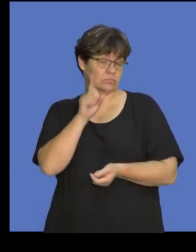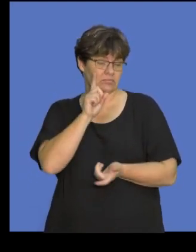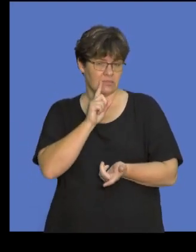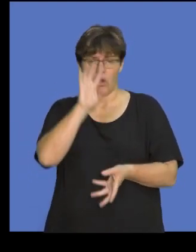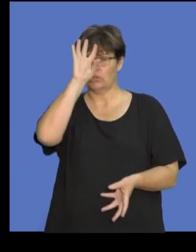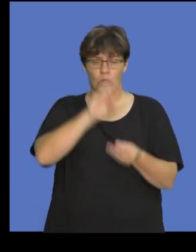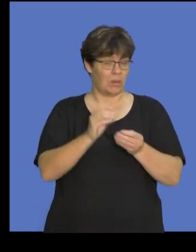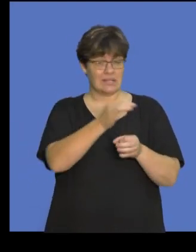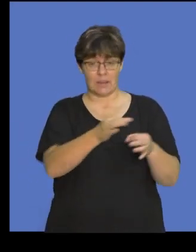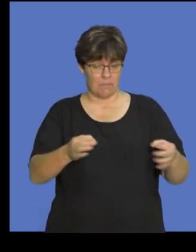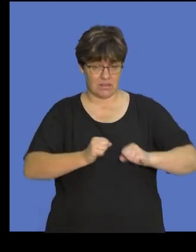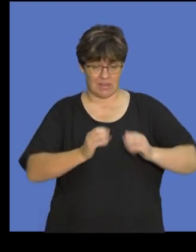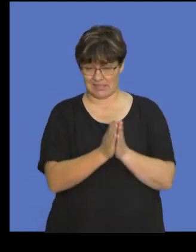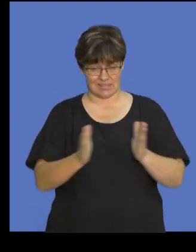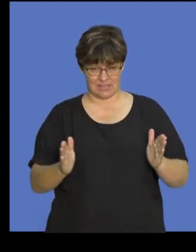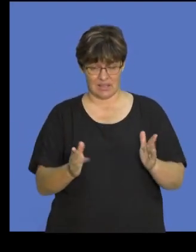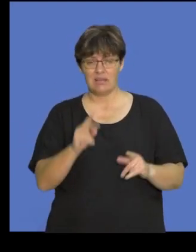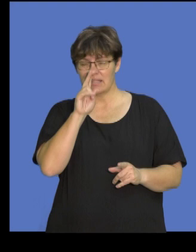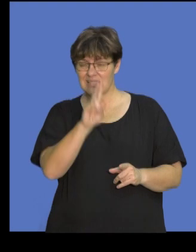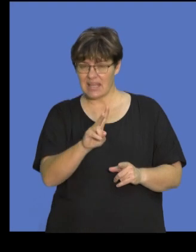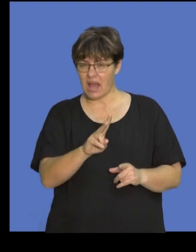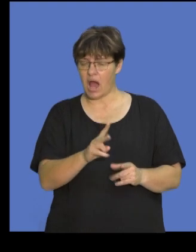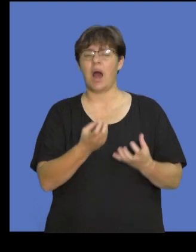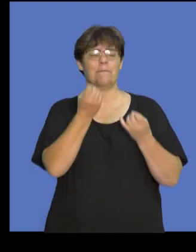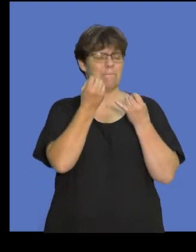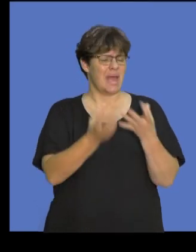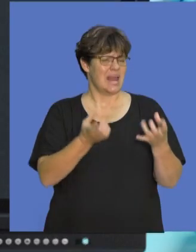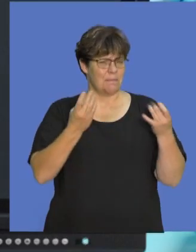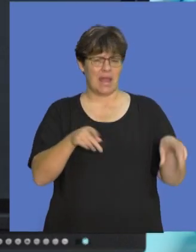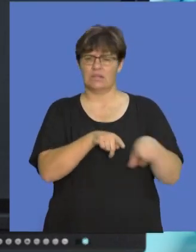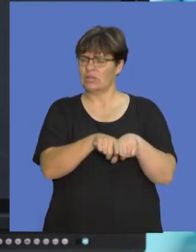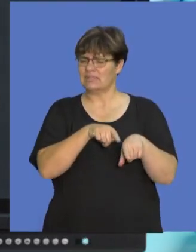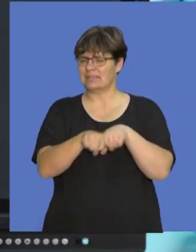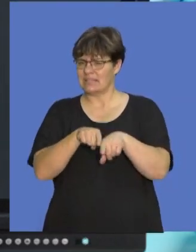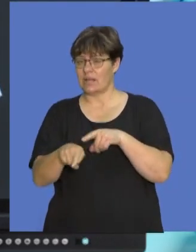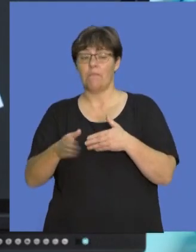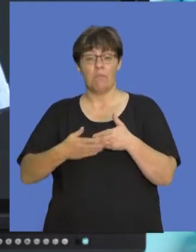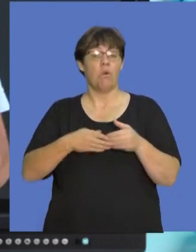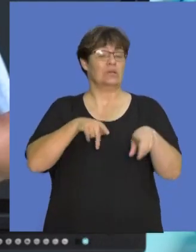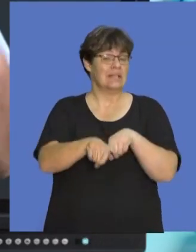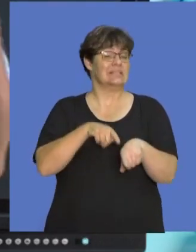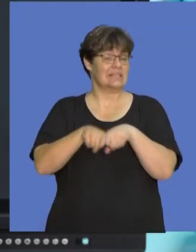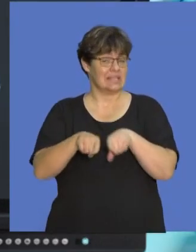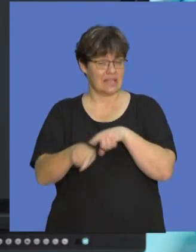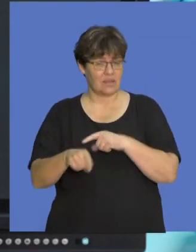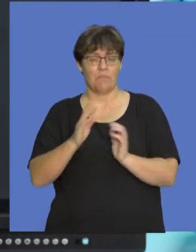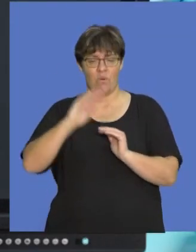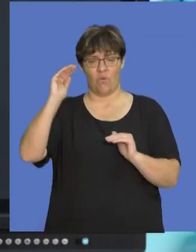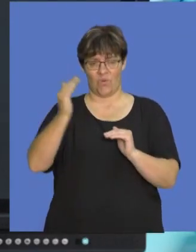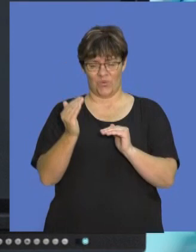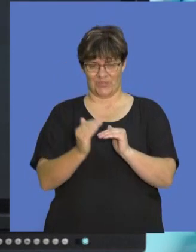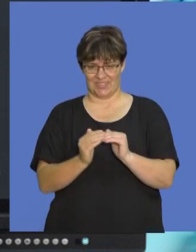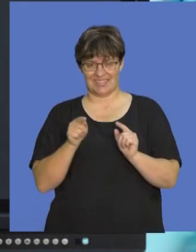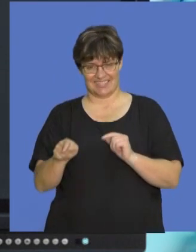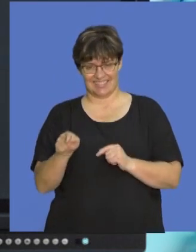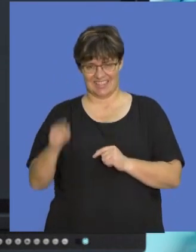not the total sample space. So you can see we can do many trials. The more trials we do, the closer we